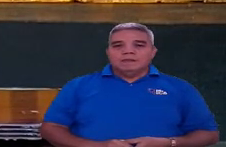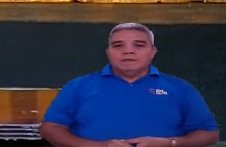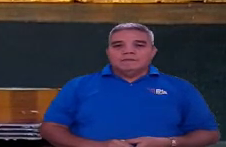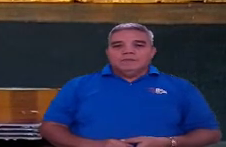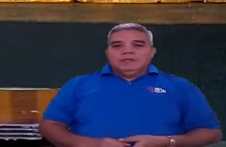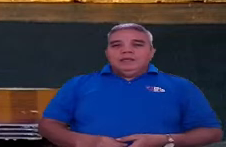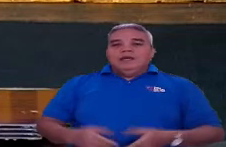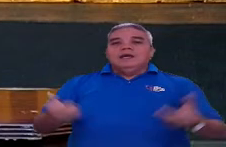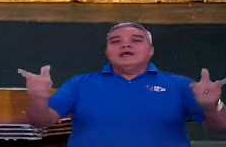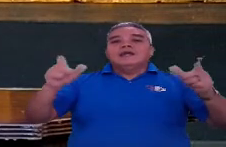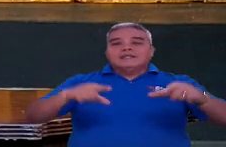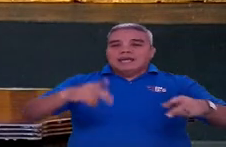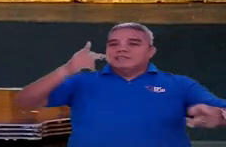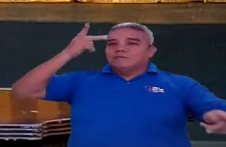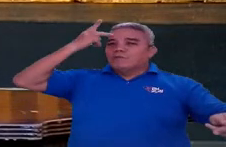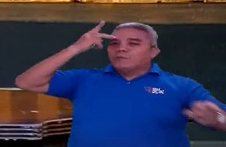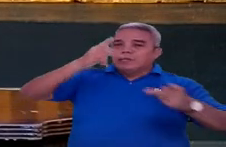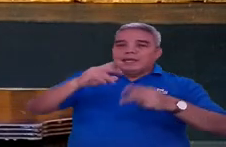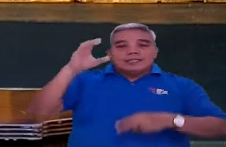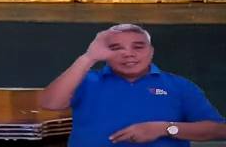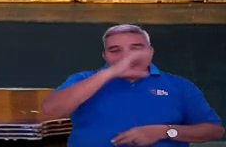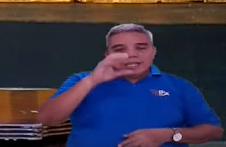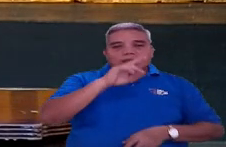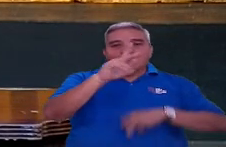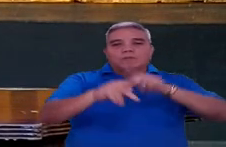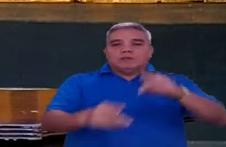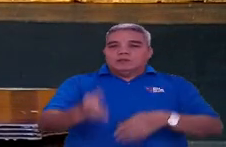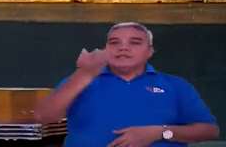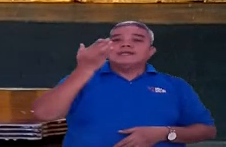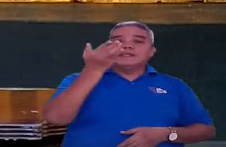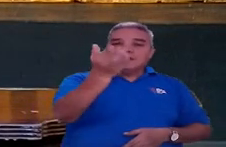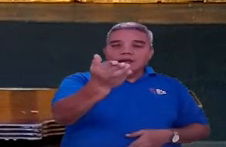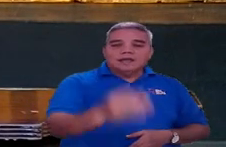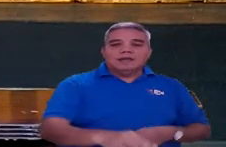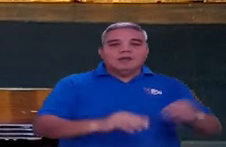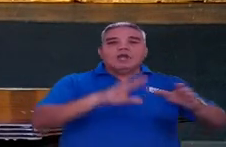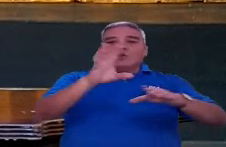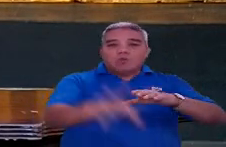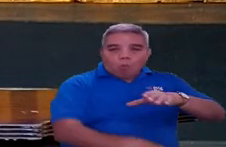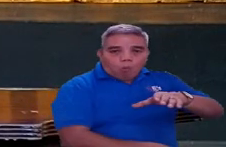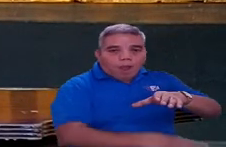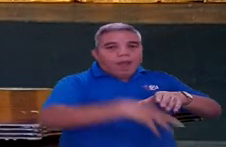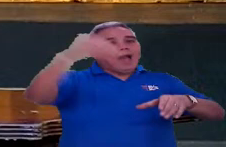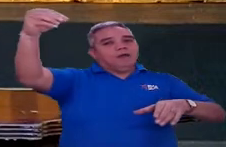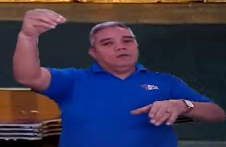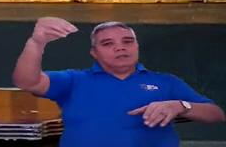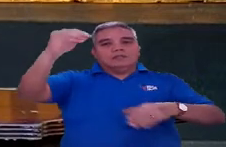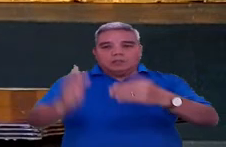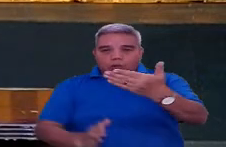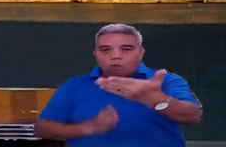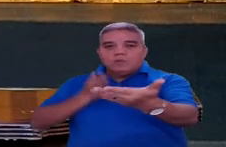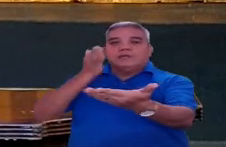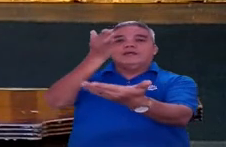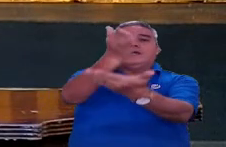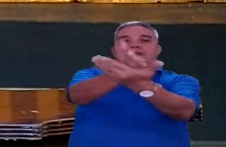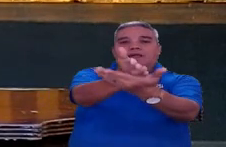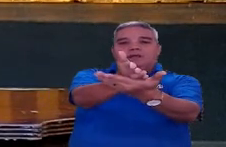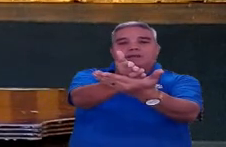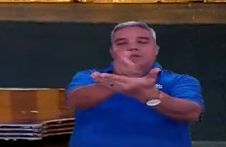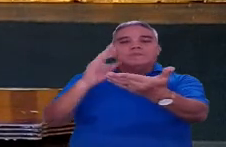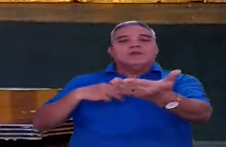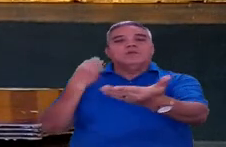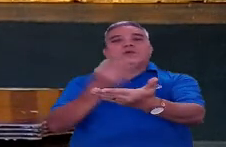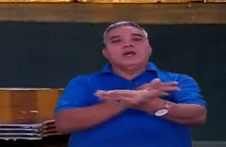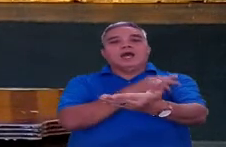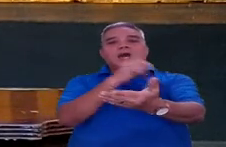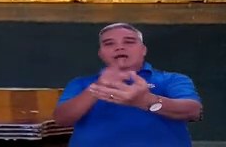Let us purposely seek for people. Kita ang giingon, go out. Go ye. We